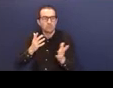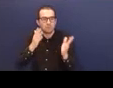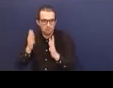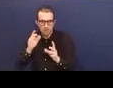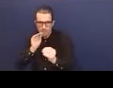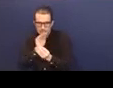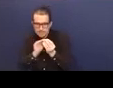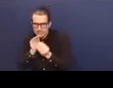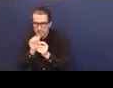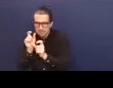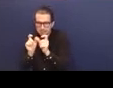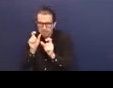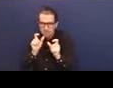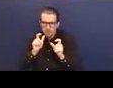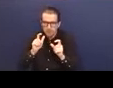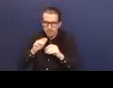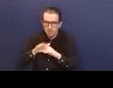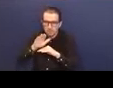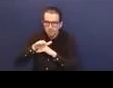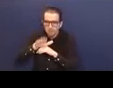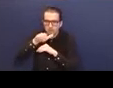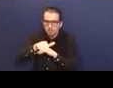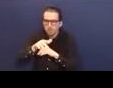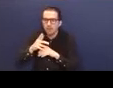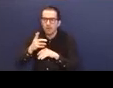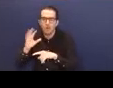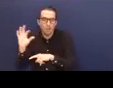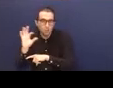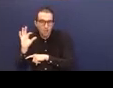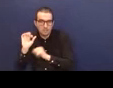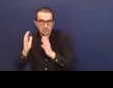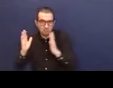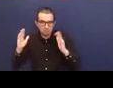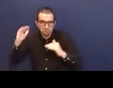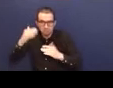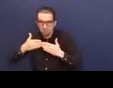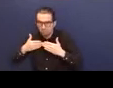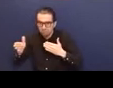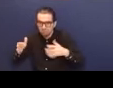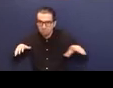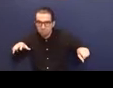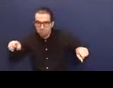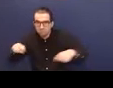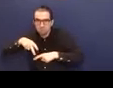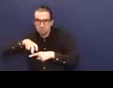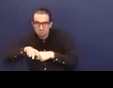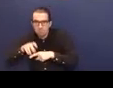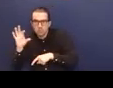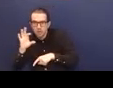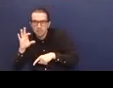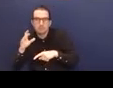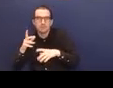23 indicators, average hourly earnings of employees by disability. And that will very much show not